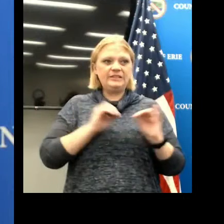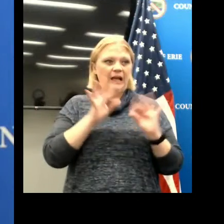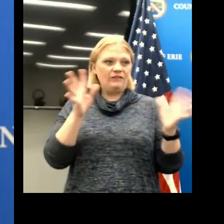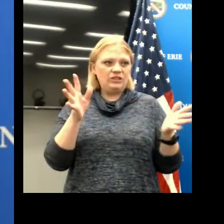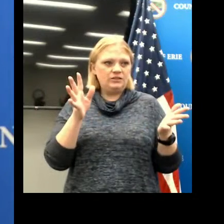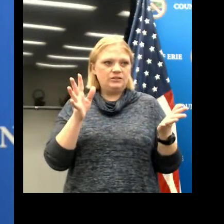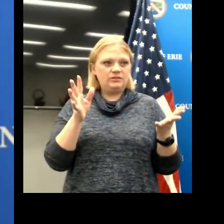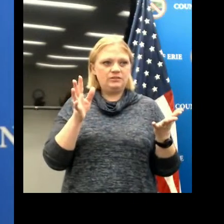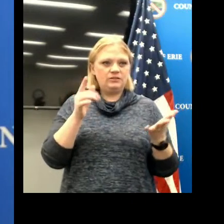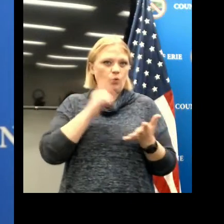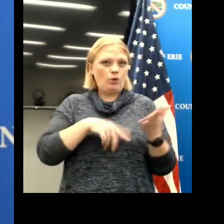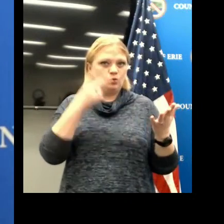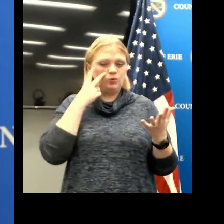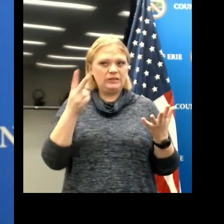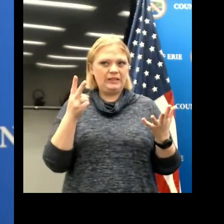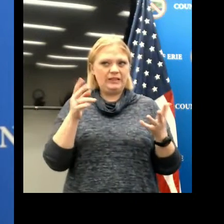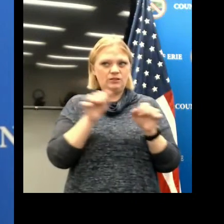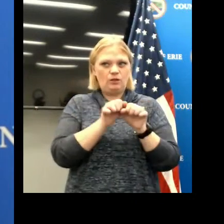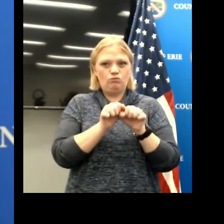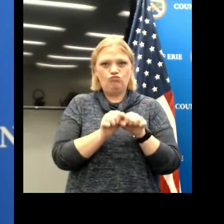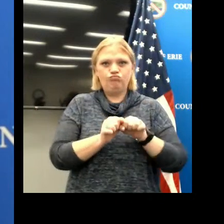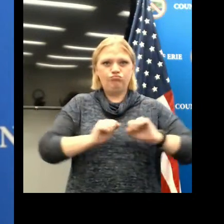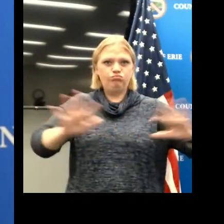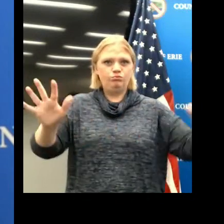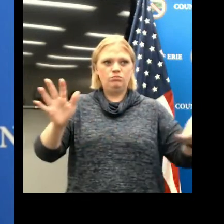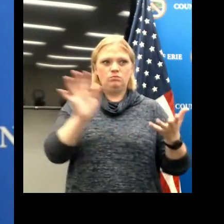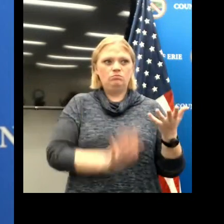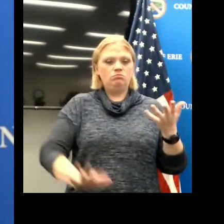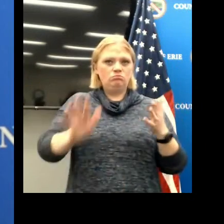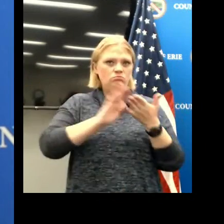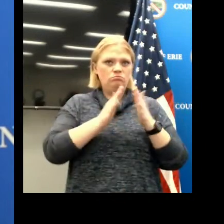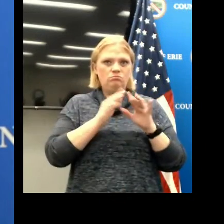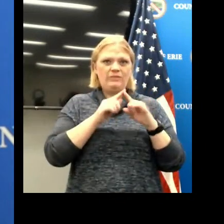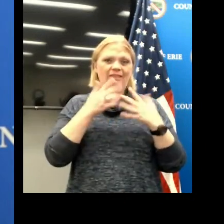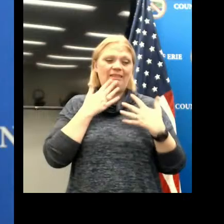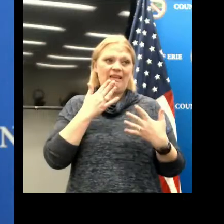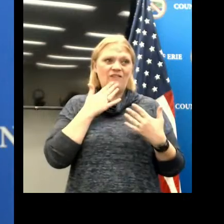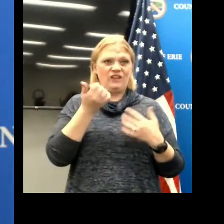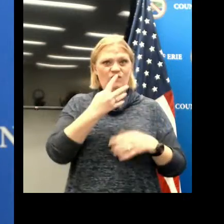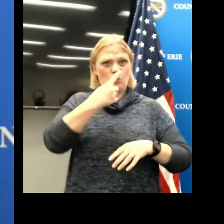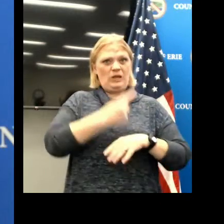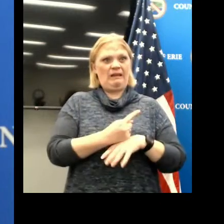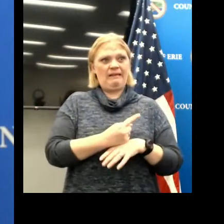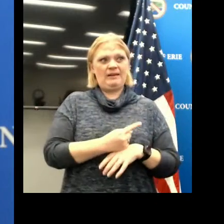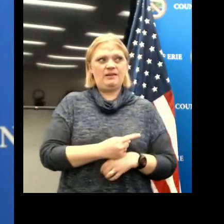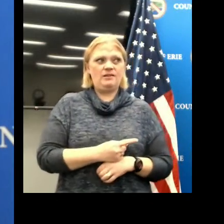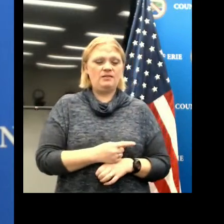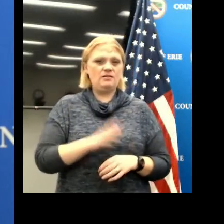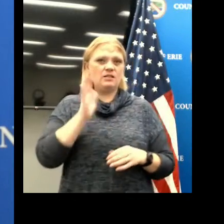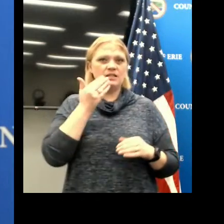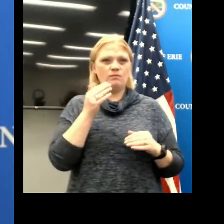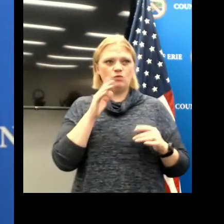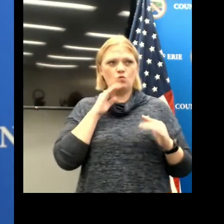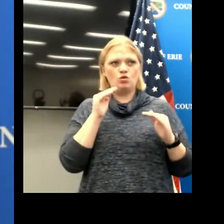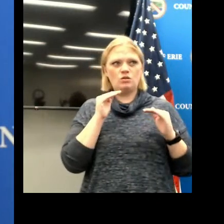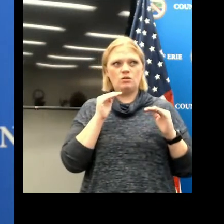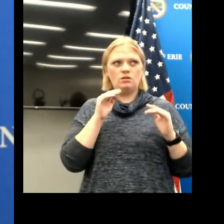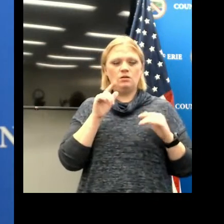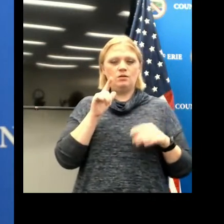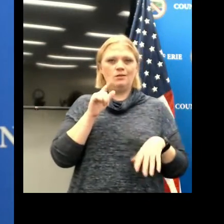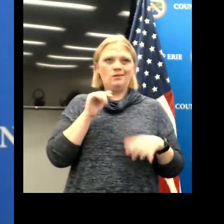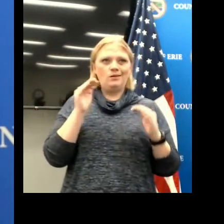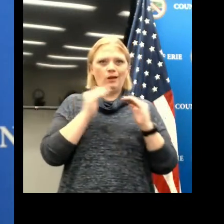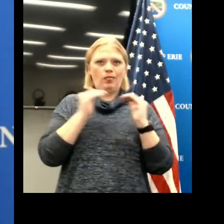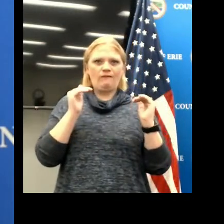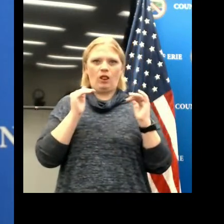is growth across the community, but thankfully over the last couple days it seems to have at least leveled off. Now, if